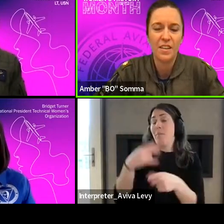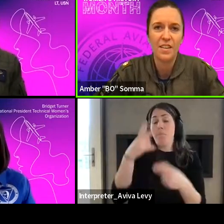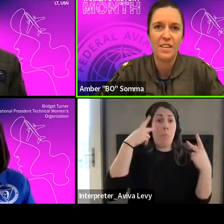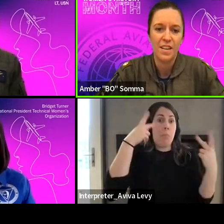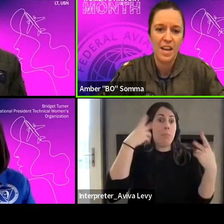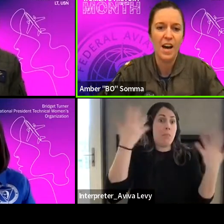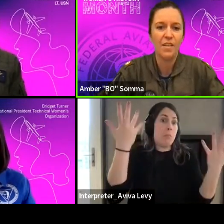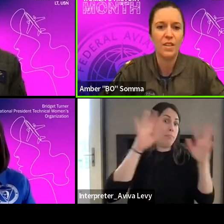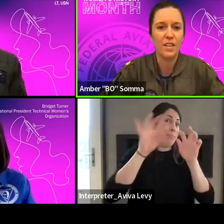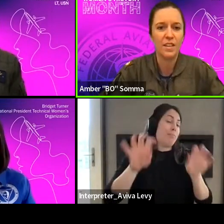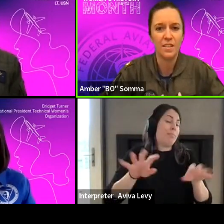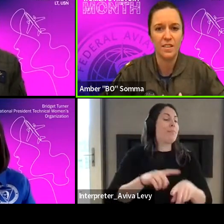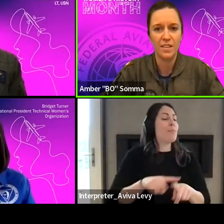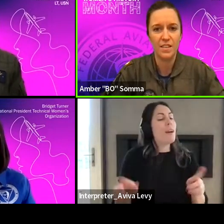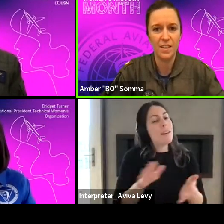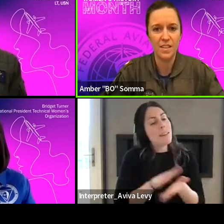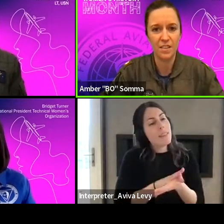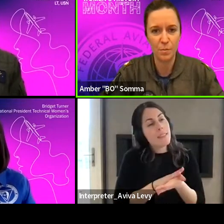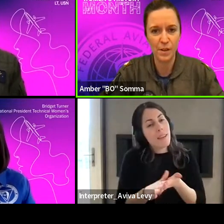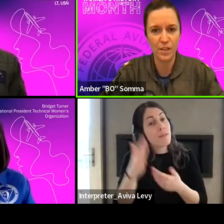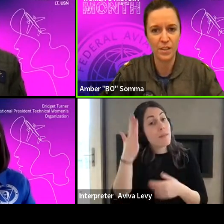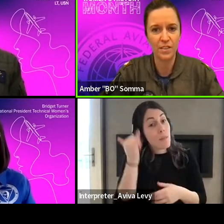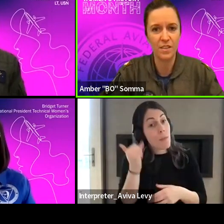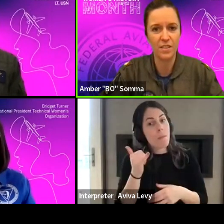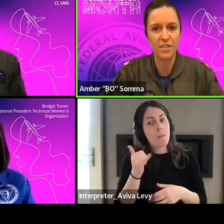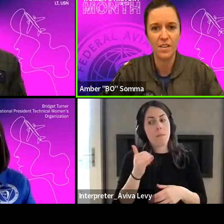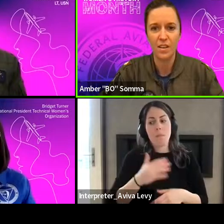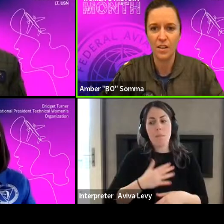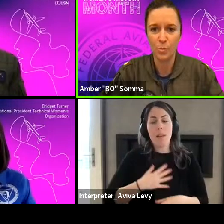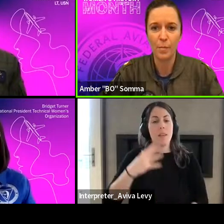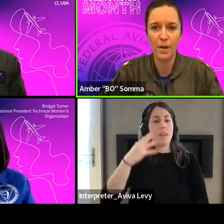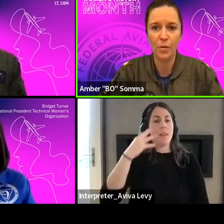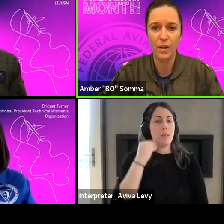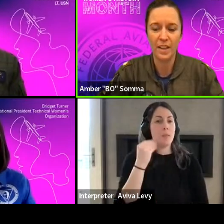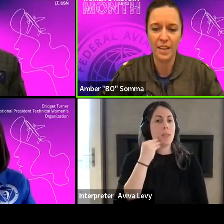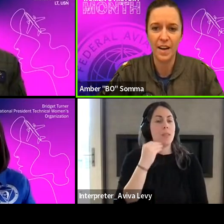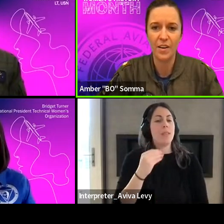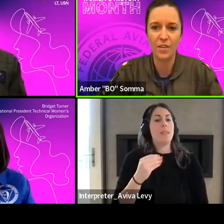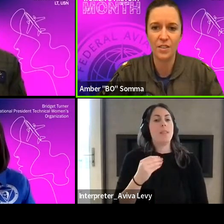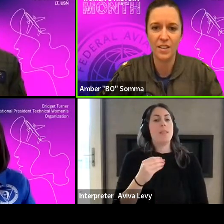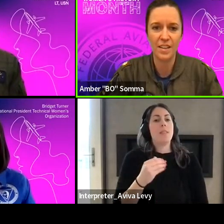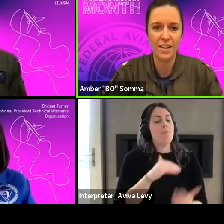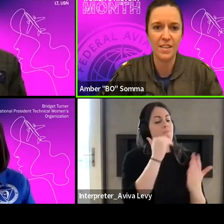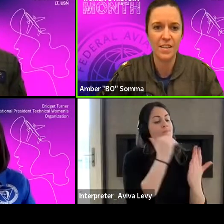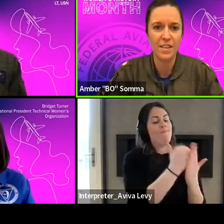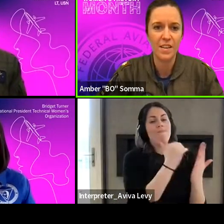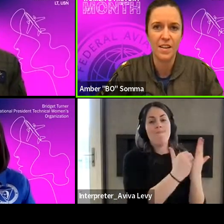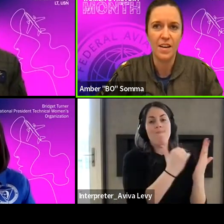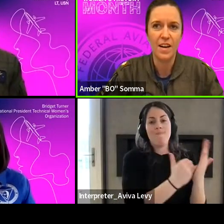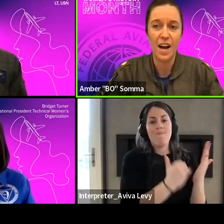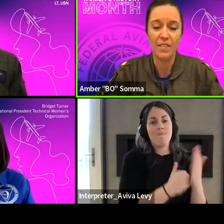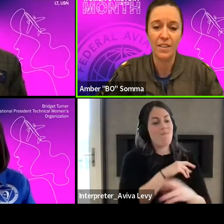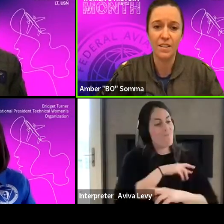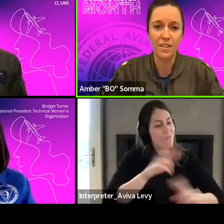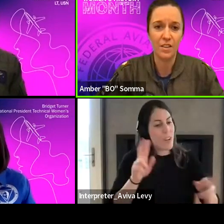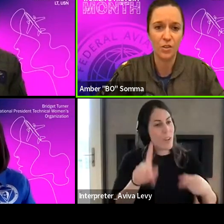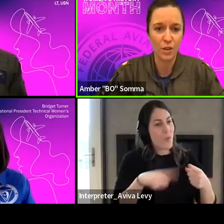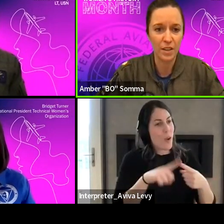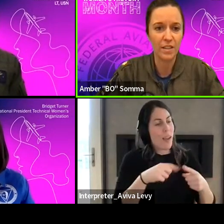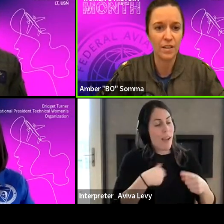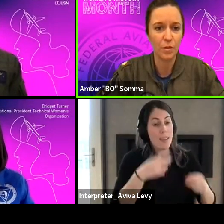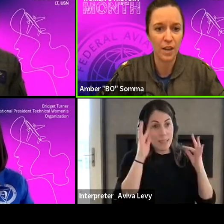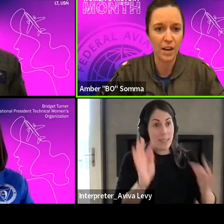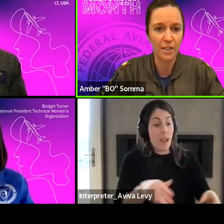is, like, having these experiences under my belt when I get out, and having